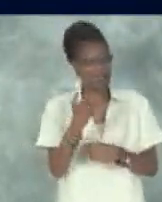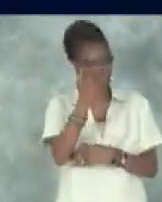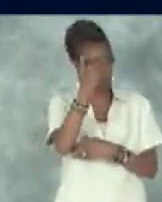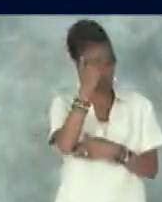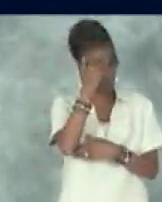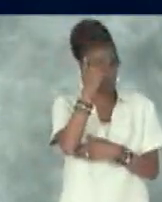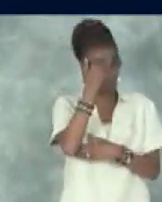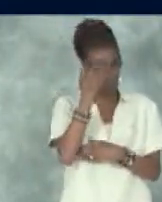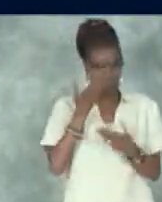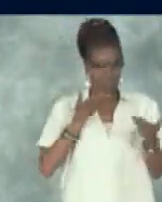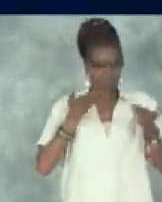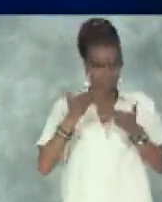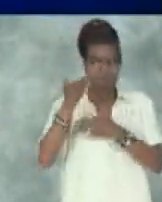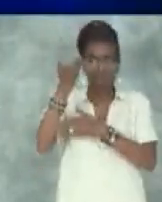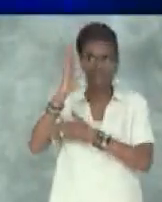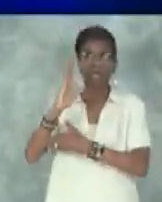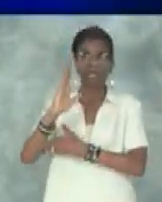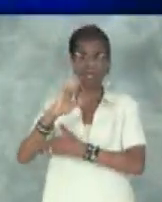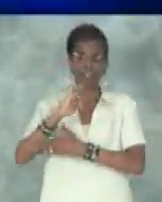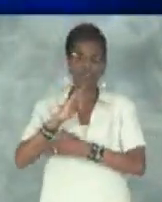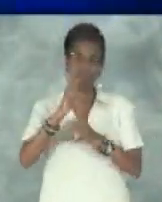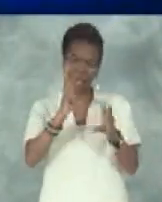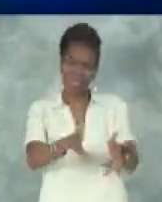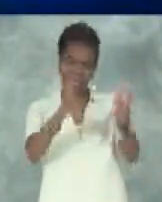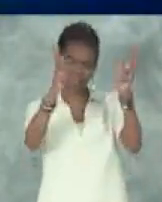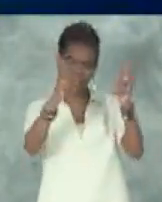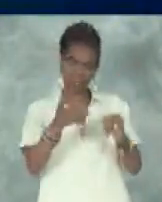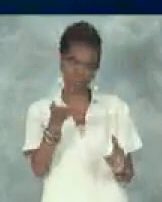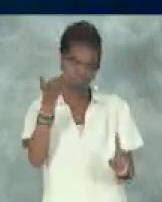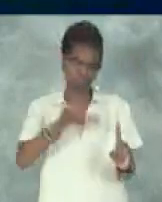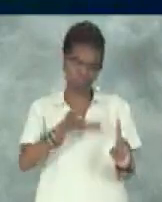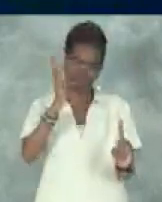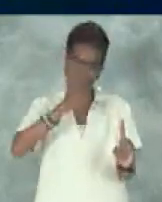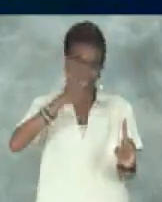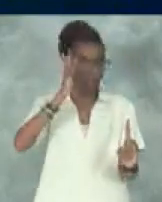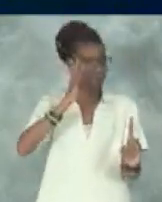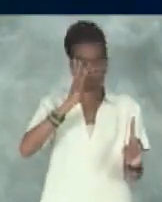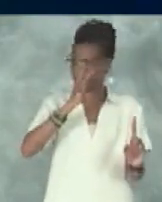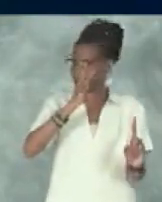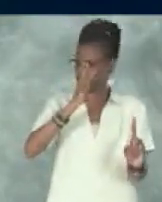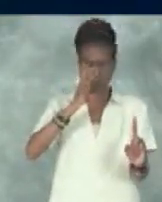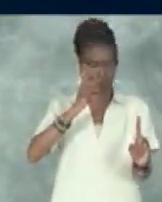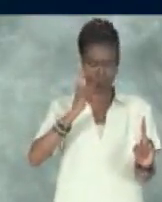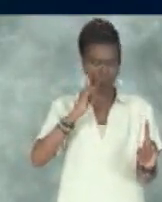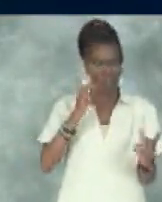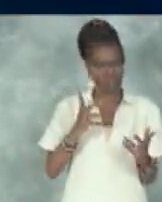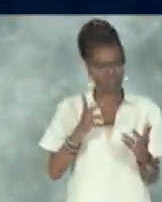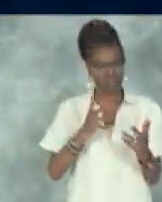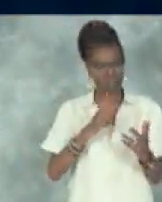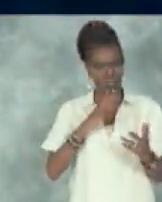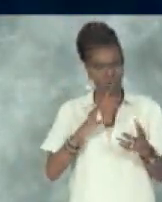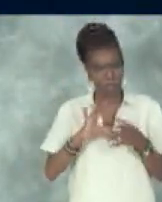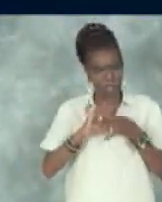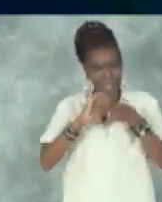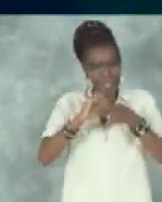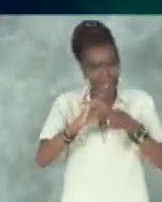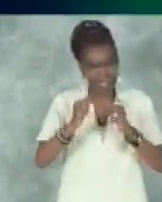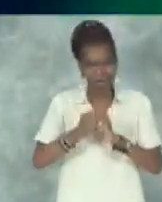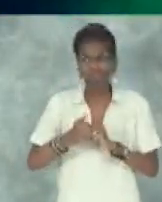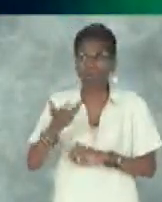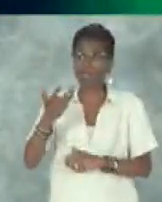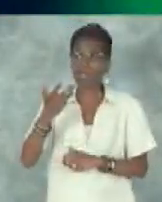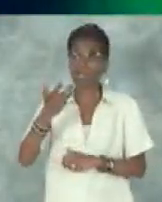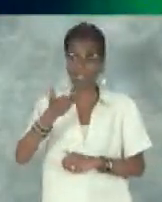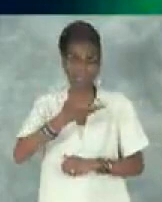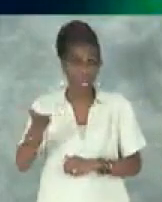we serve a God who has not left us alone. Confidence is speaking those things that are not as though they